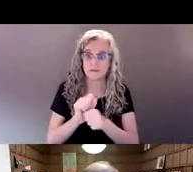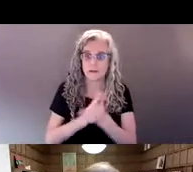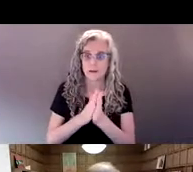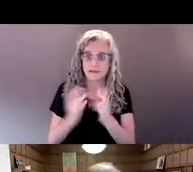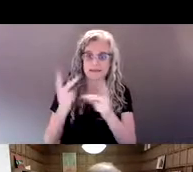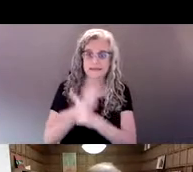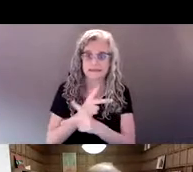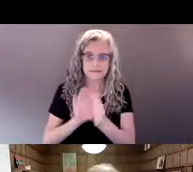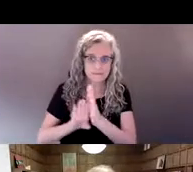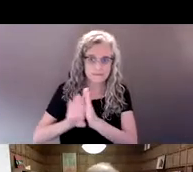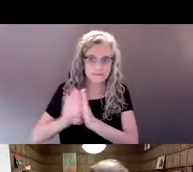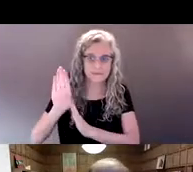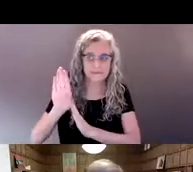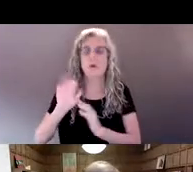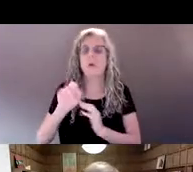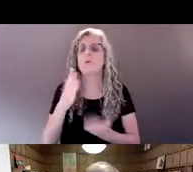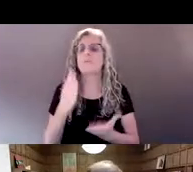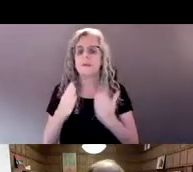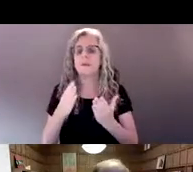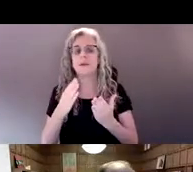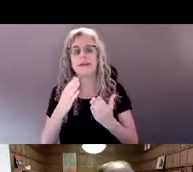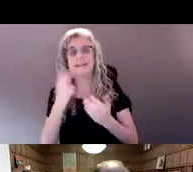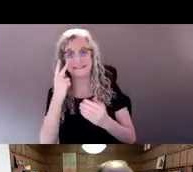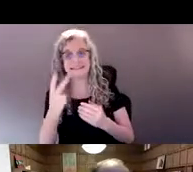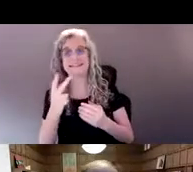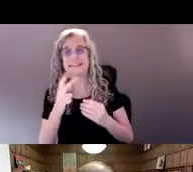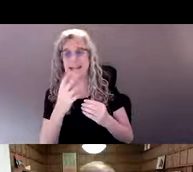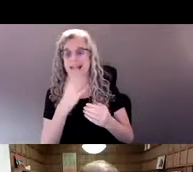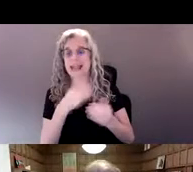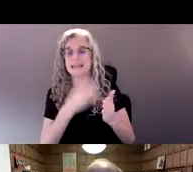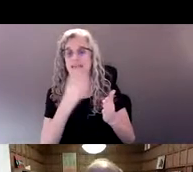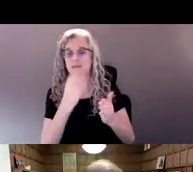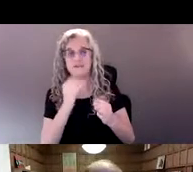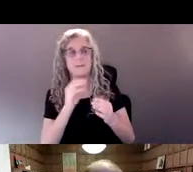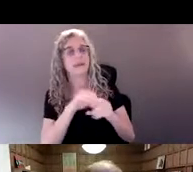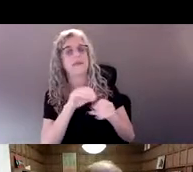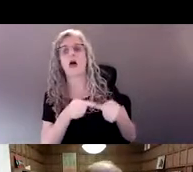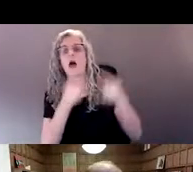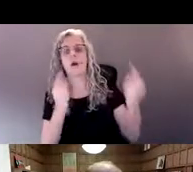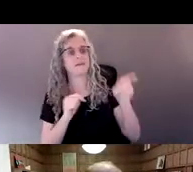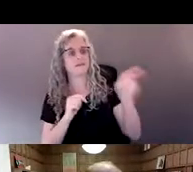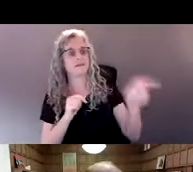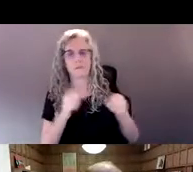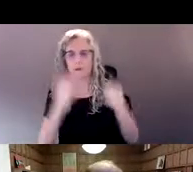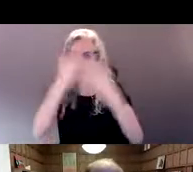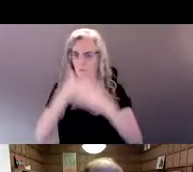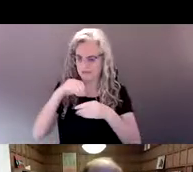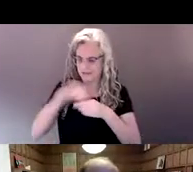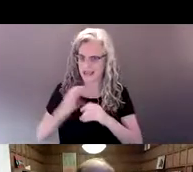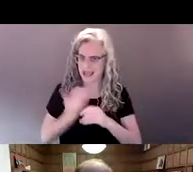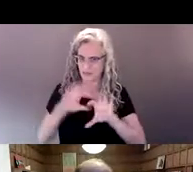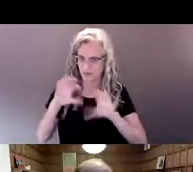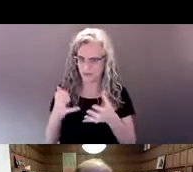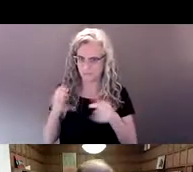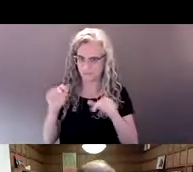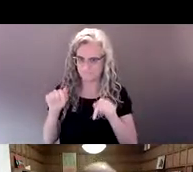it only in the discourse of the other side, the left and the right and the left, never in our own. One way of putting